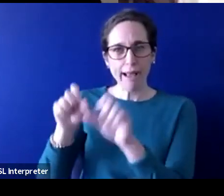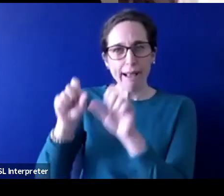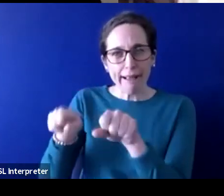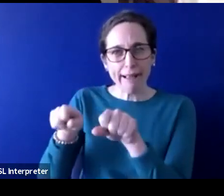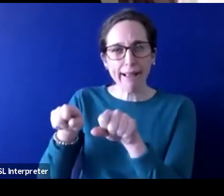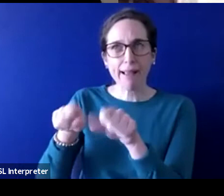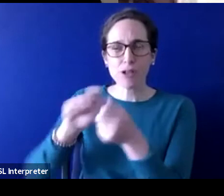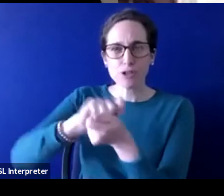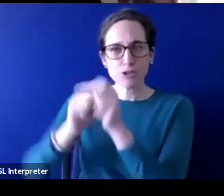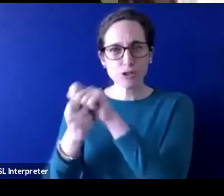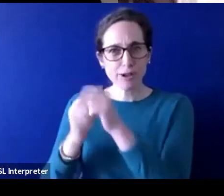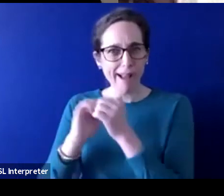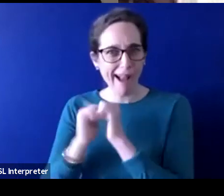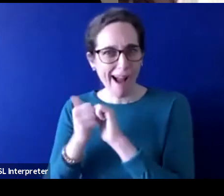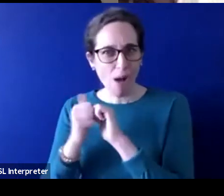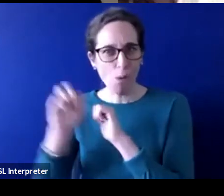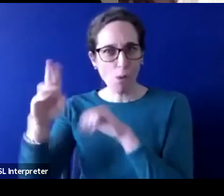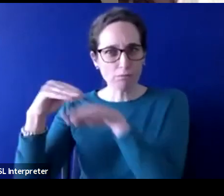change